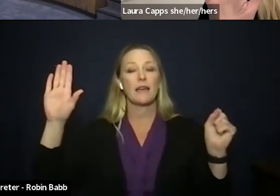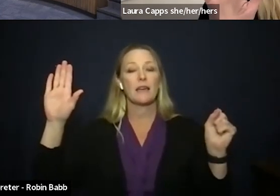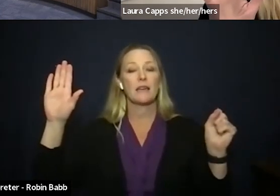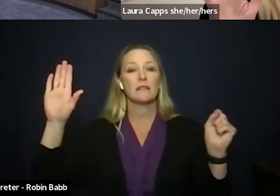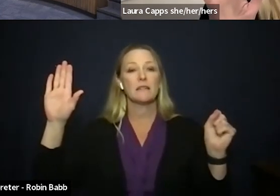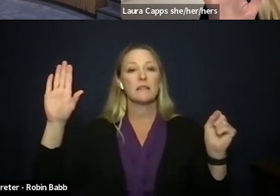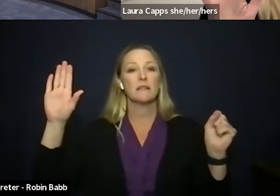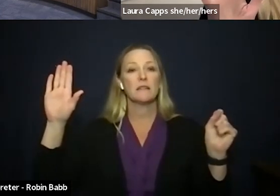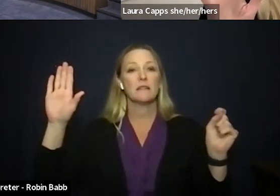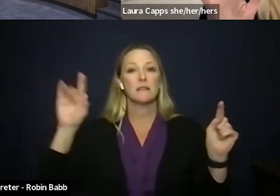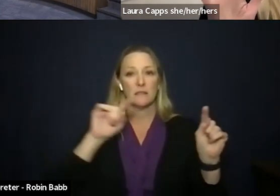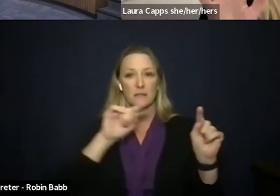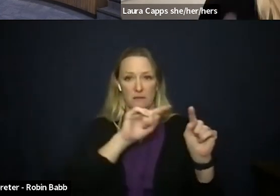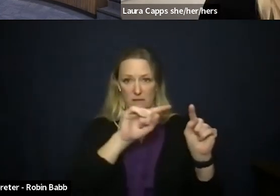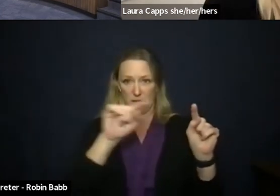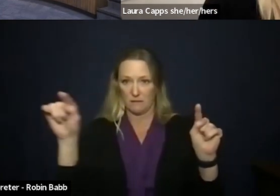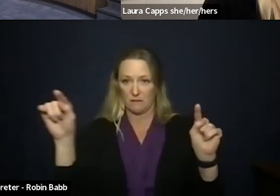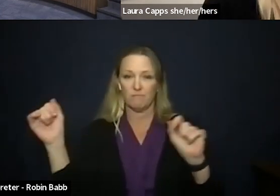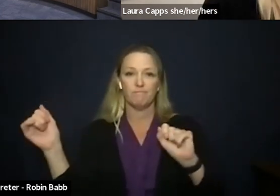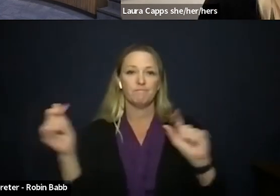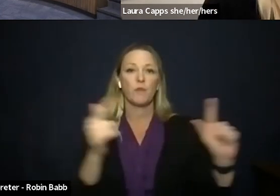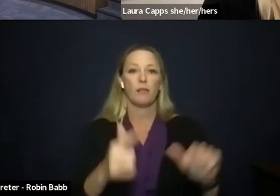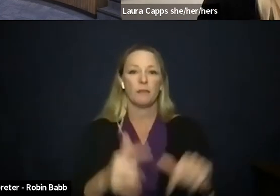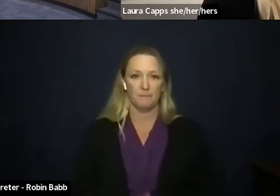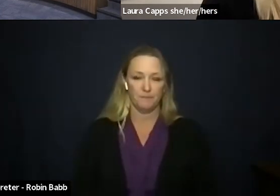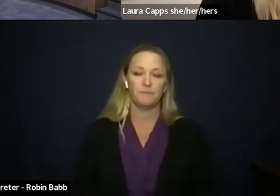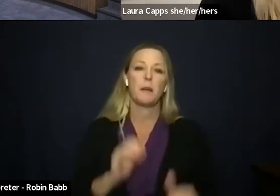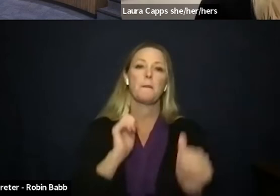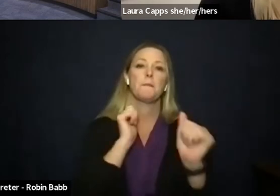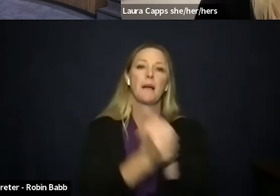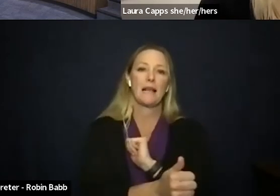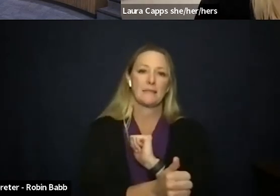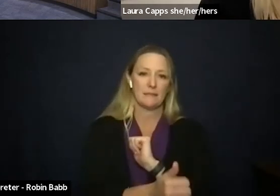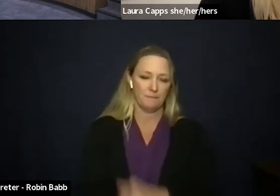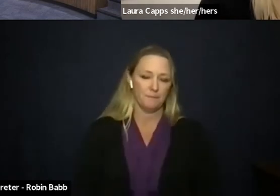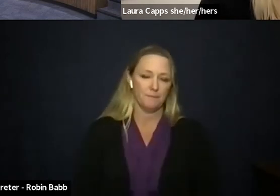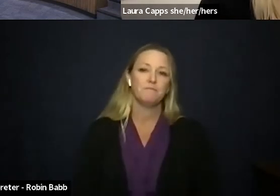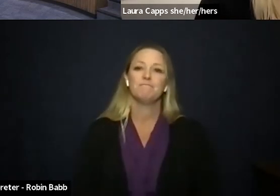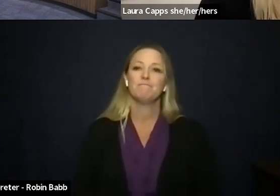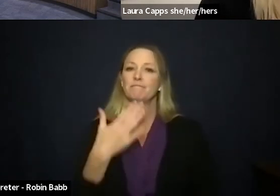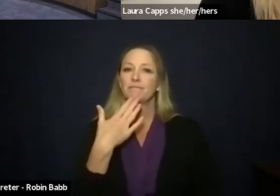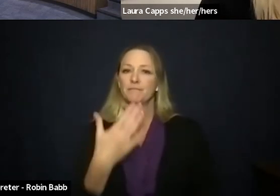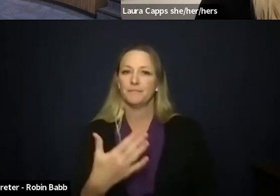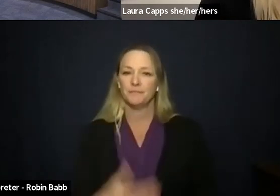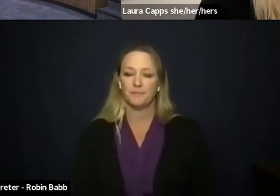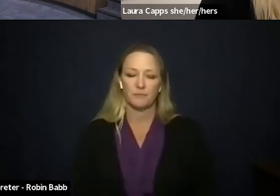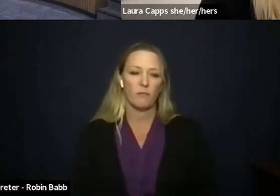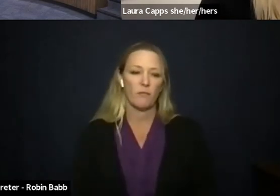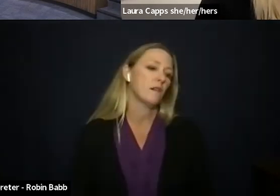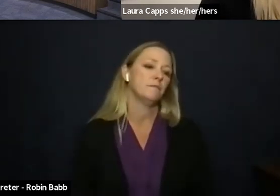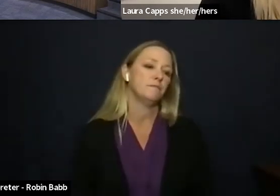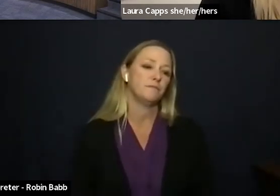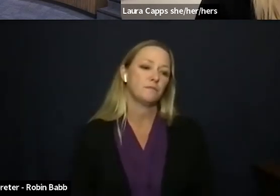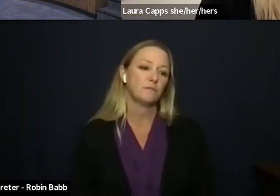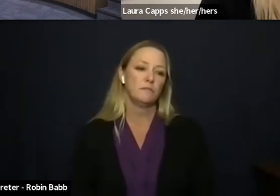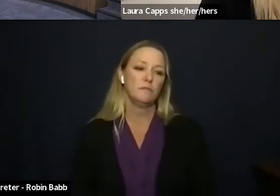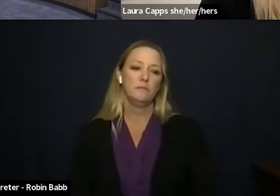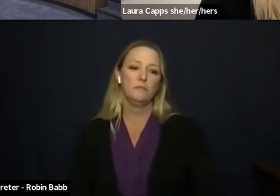aye aye aye motion passes unanimously thank you okay